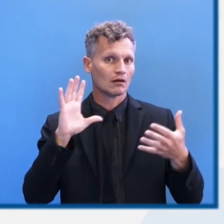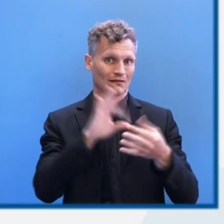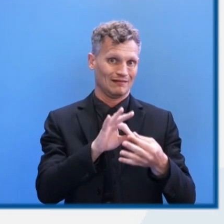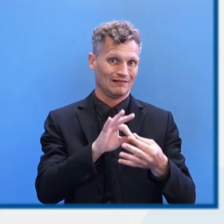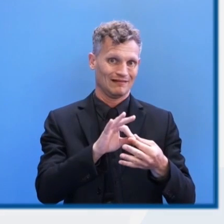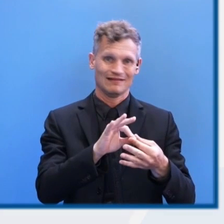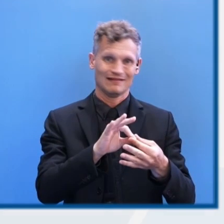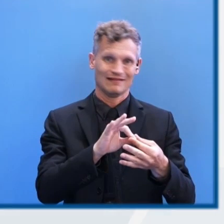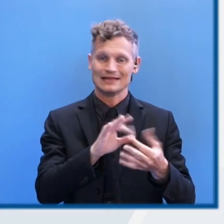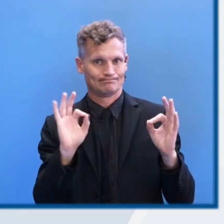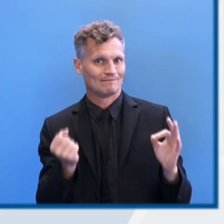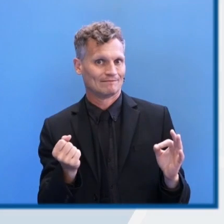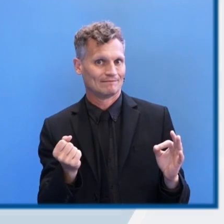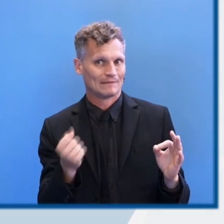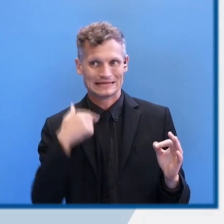supply.